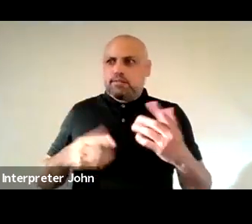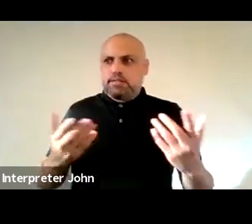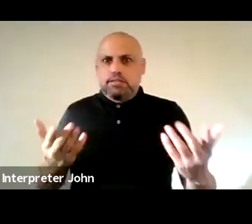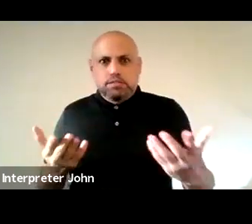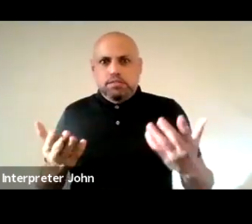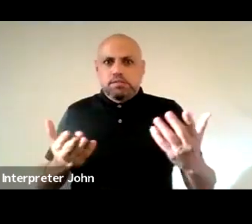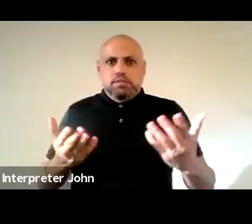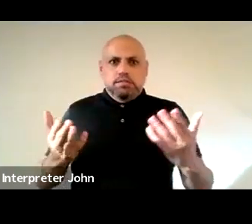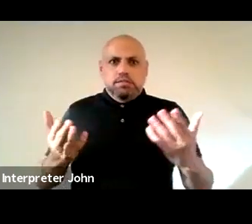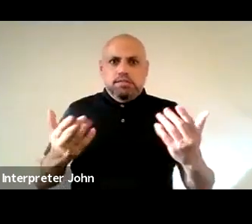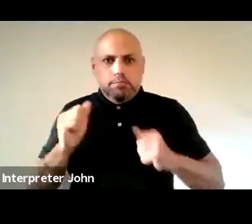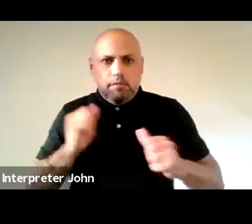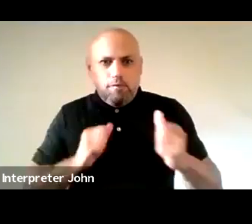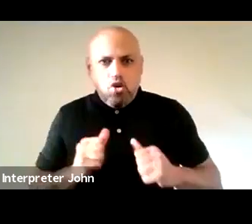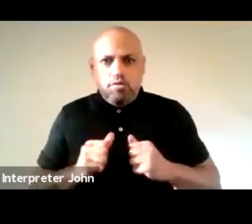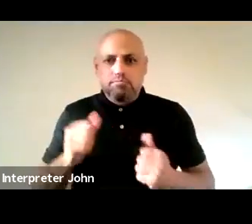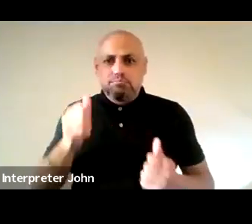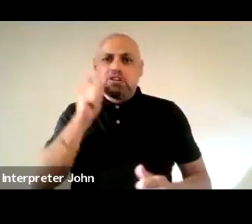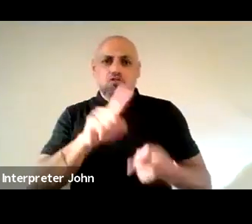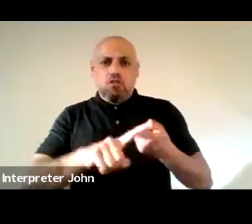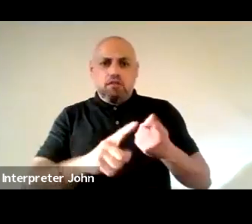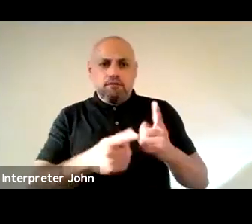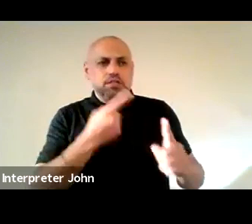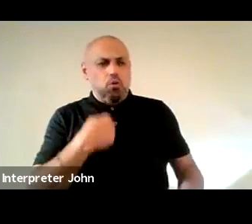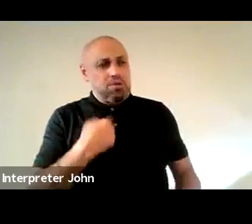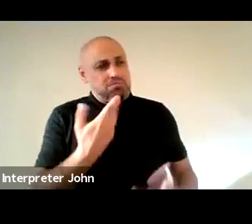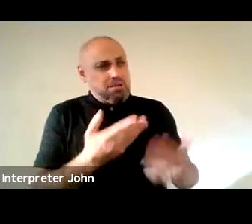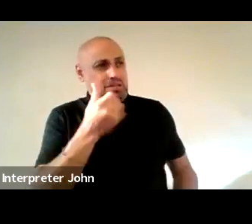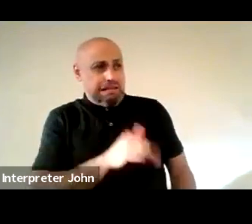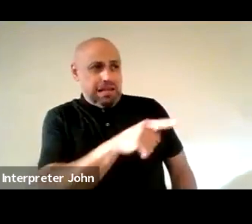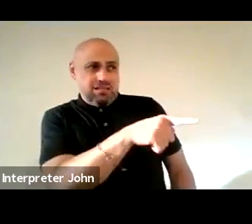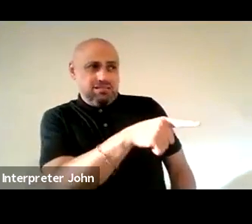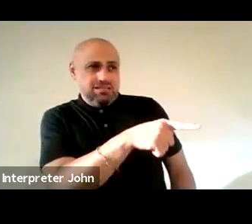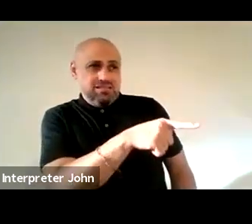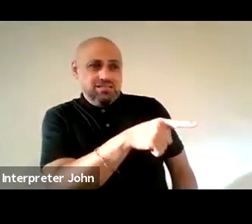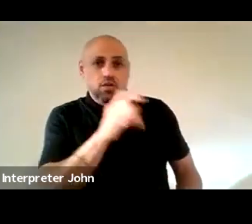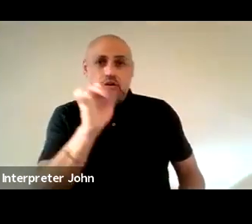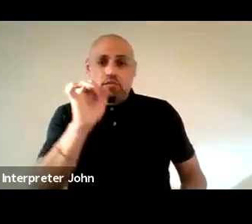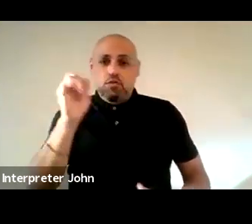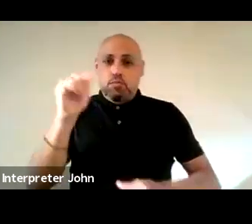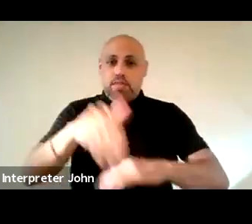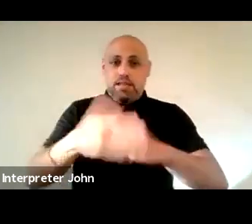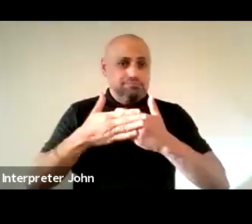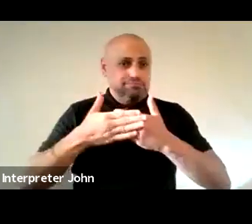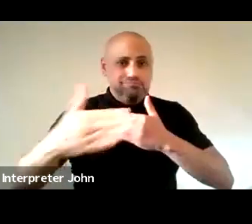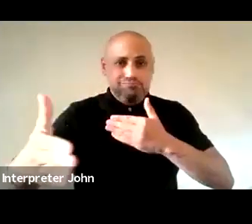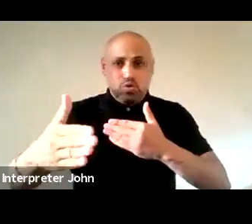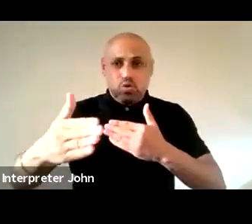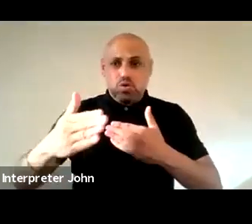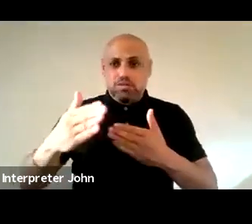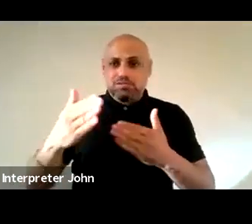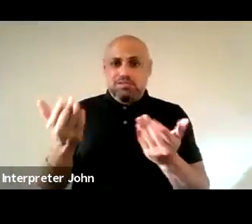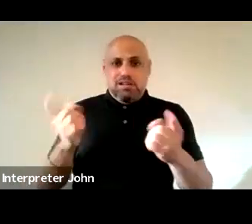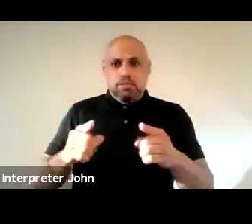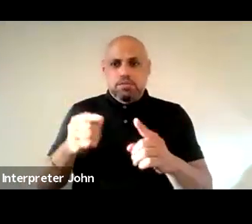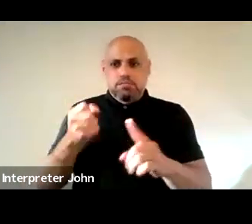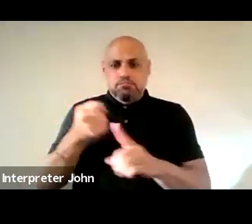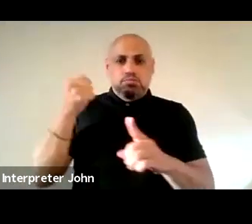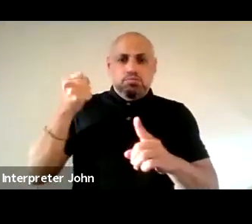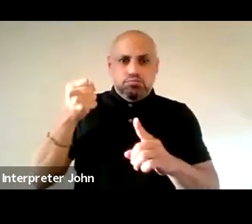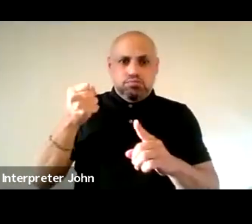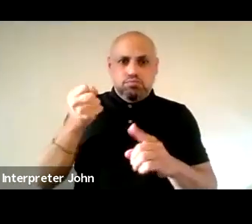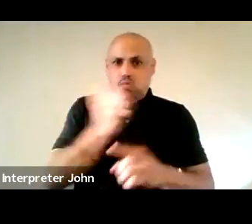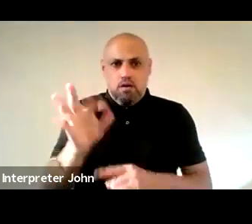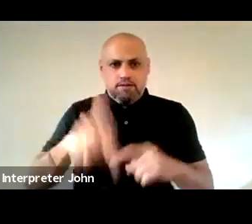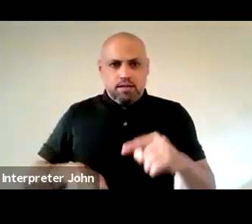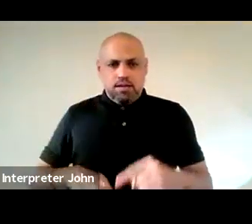point forward, a switch was flipped on, and I couldn't turn it off. Prior to this night, I had never really considered